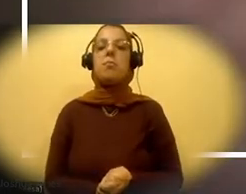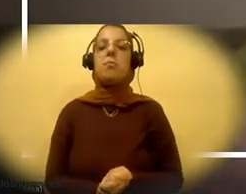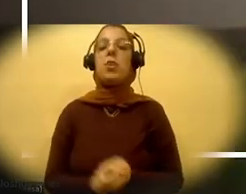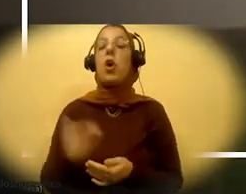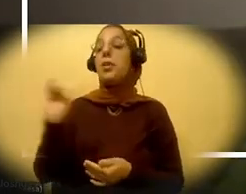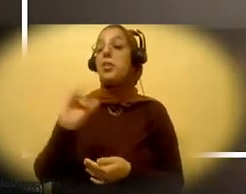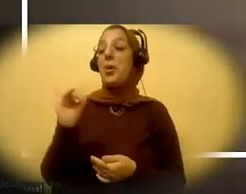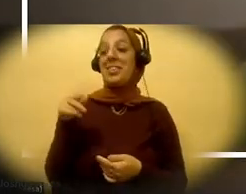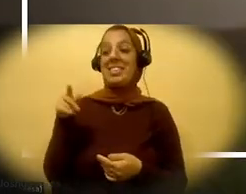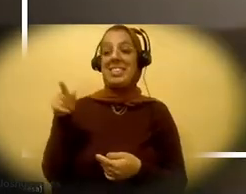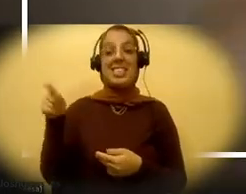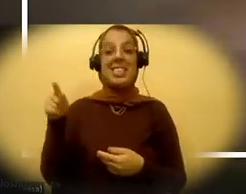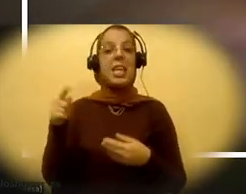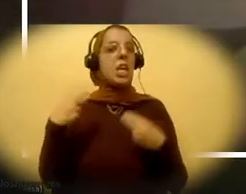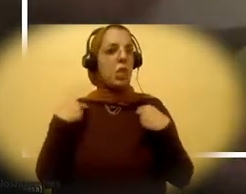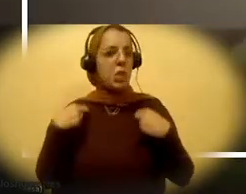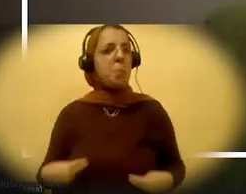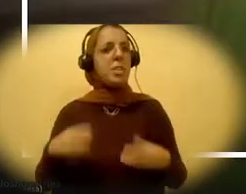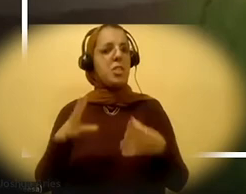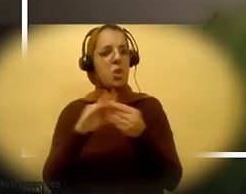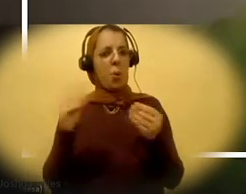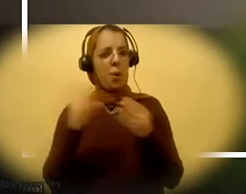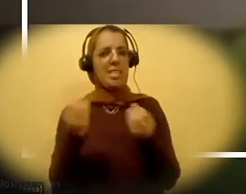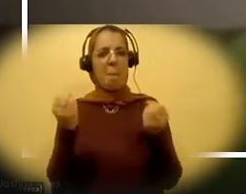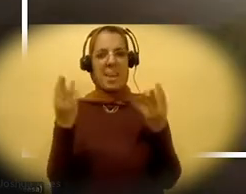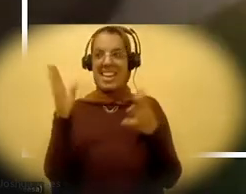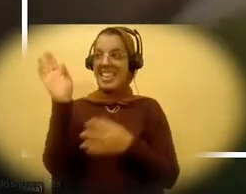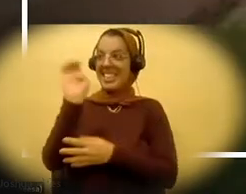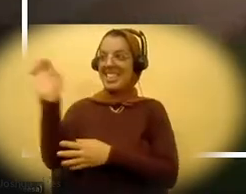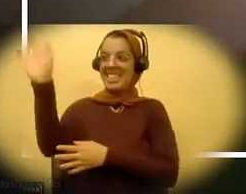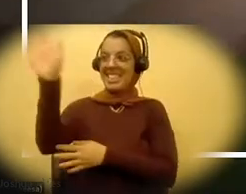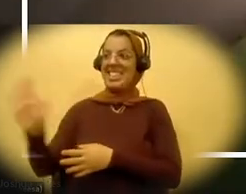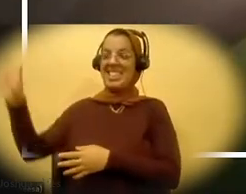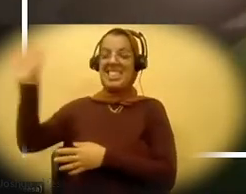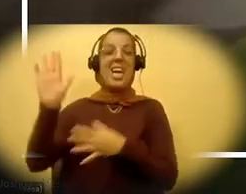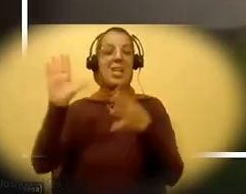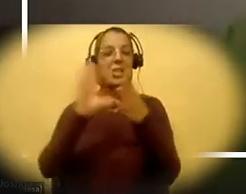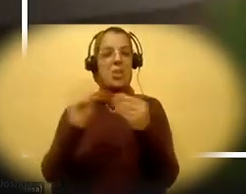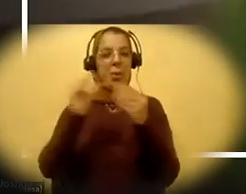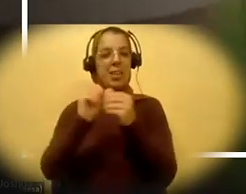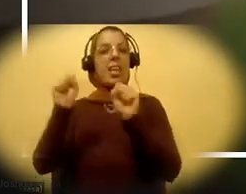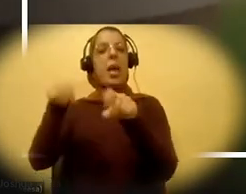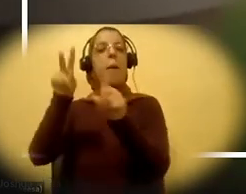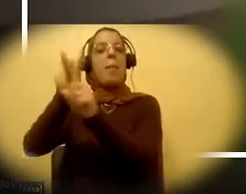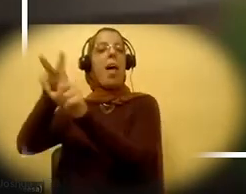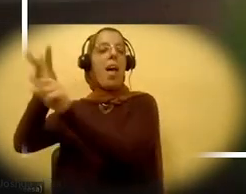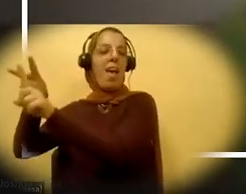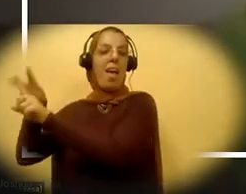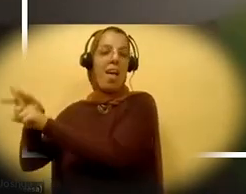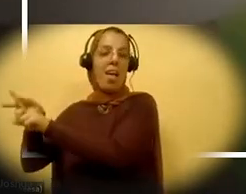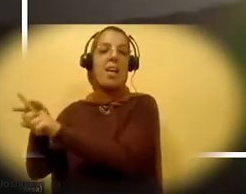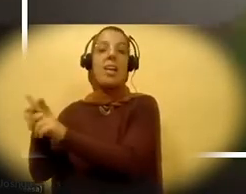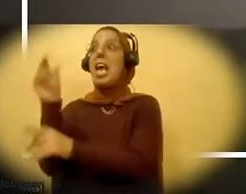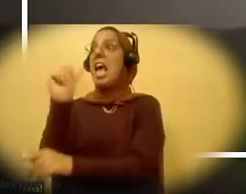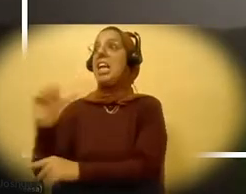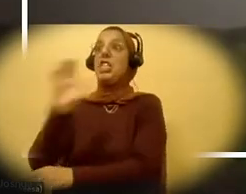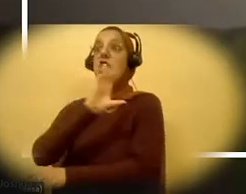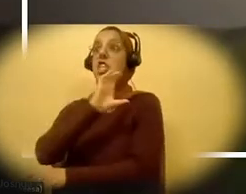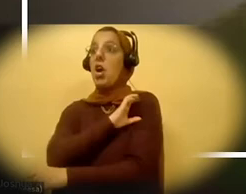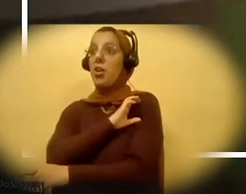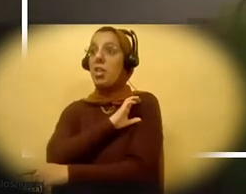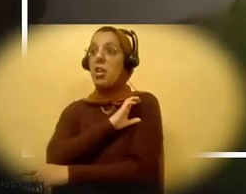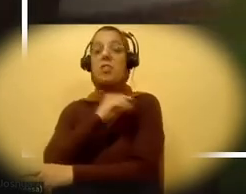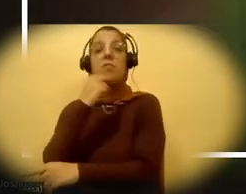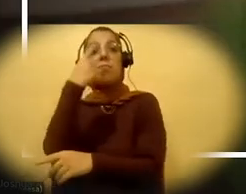human story. And that can apply to a lot of stories in the East as well. Sure, but these characters just so happen to be, you know, Asian, you know,